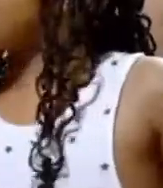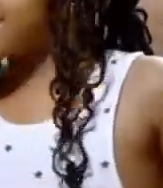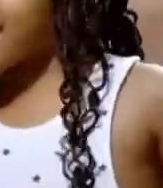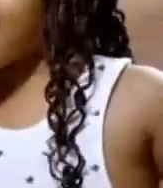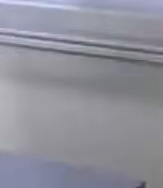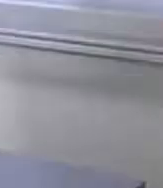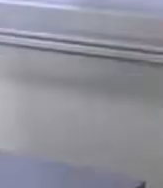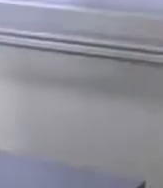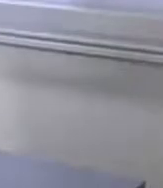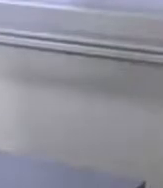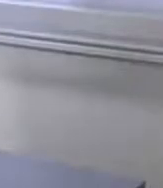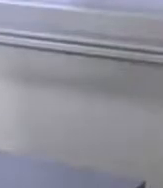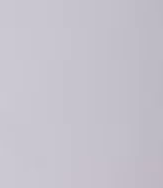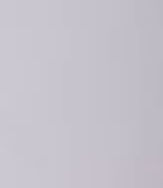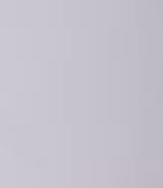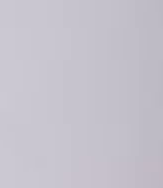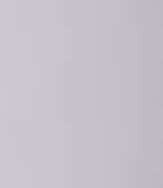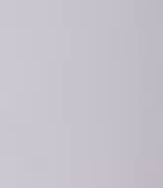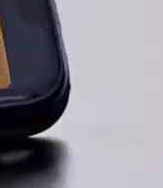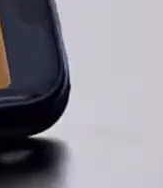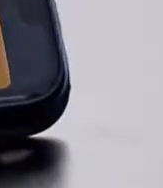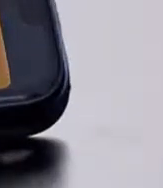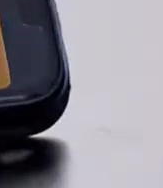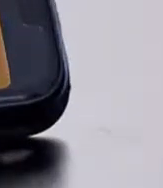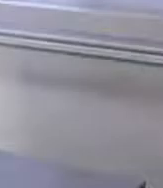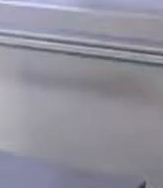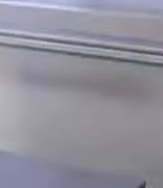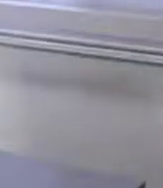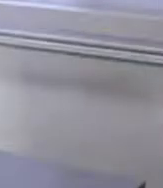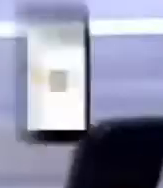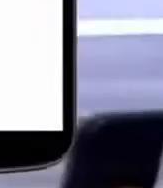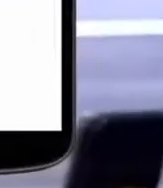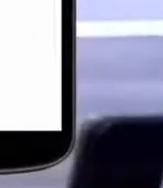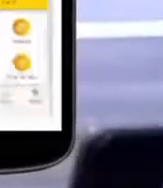are you there? The parties are 4 p.m., honey. Don't be late.